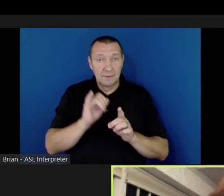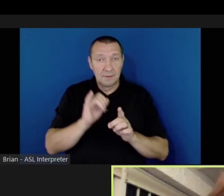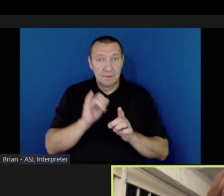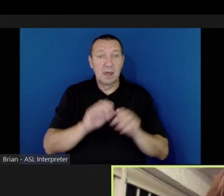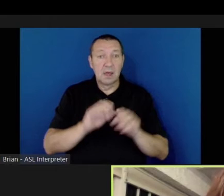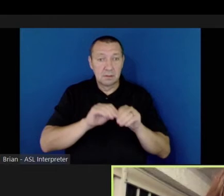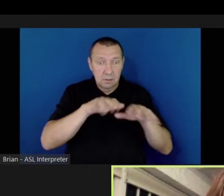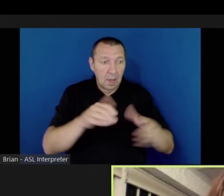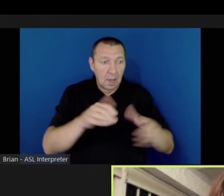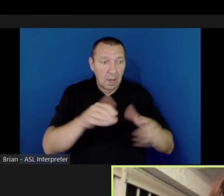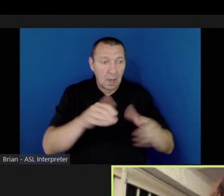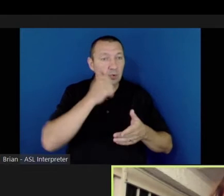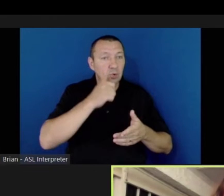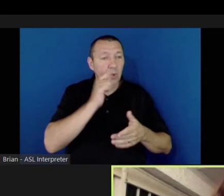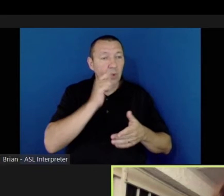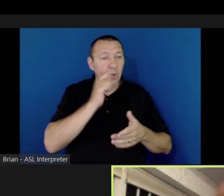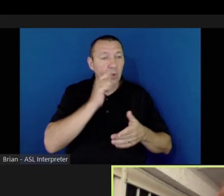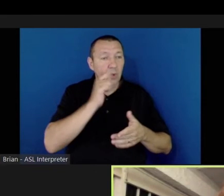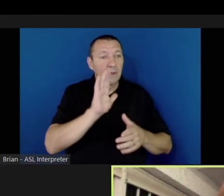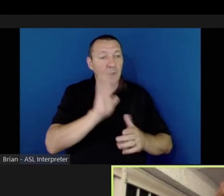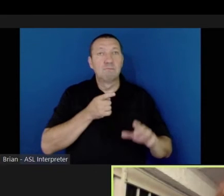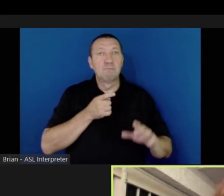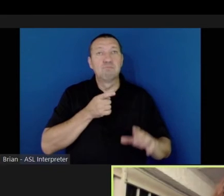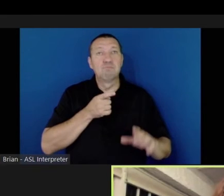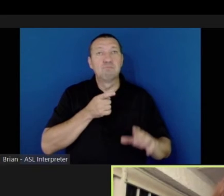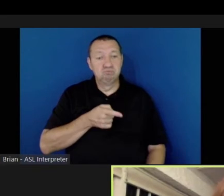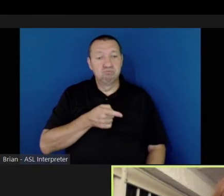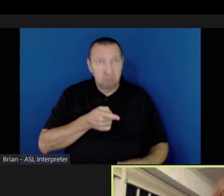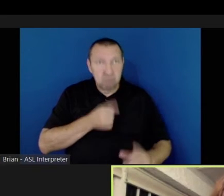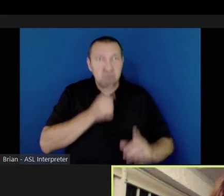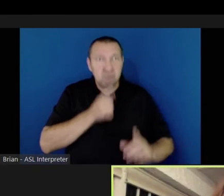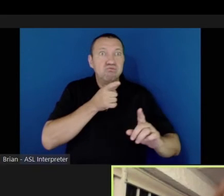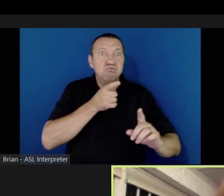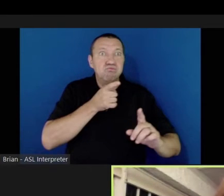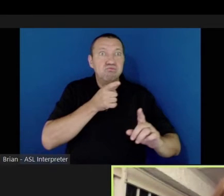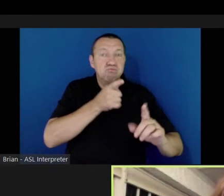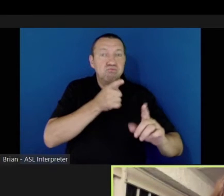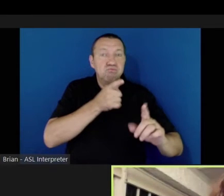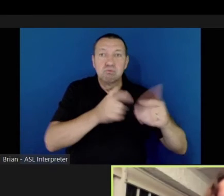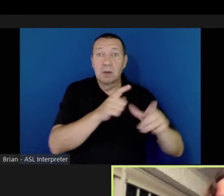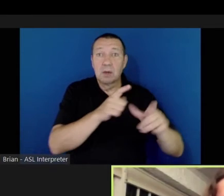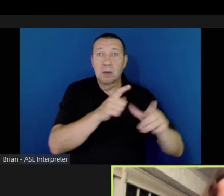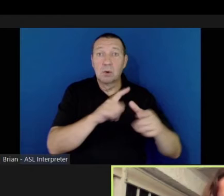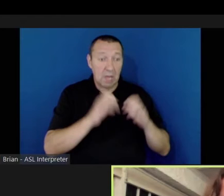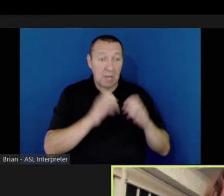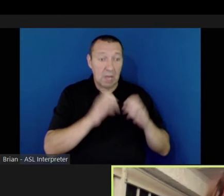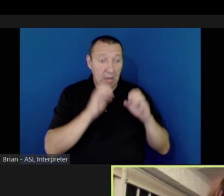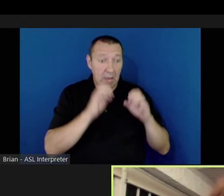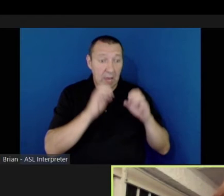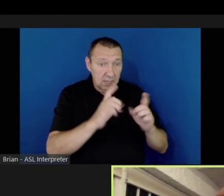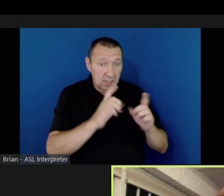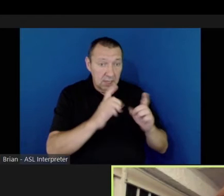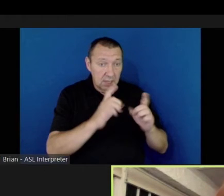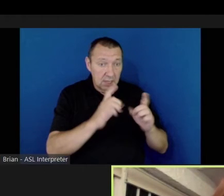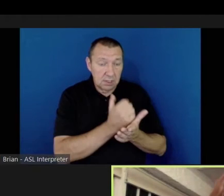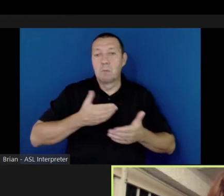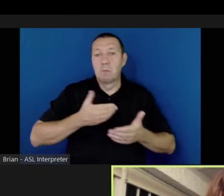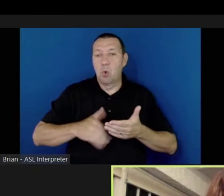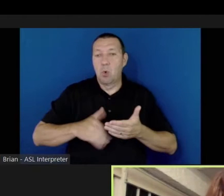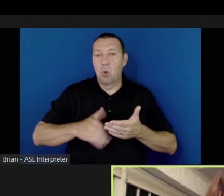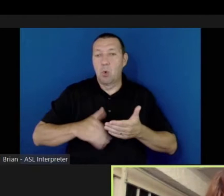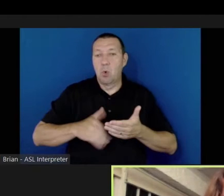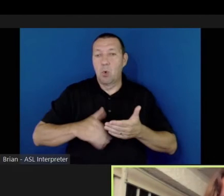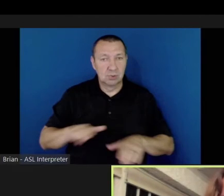trajectories for women and girls. We know this. Study after study has shown that when girls are educated, they have fewer children, their families